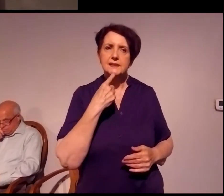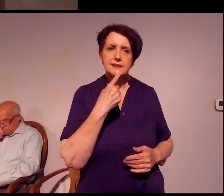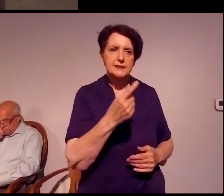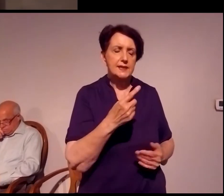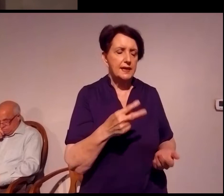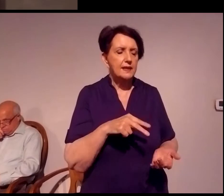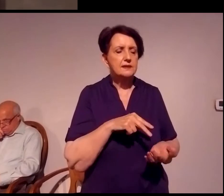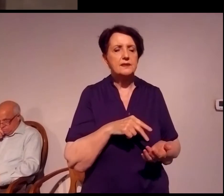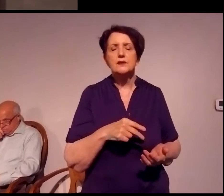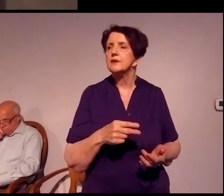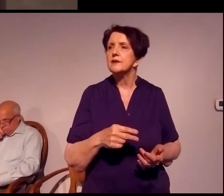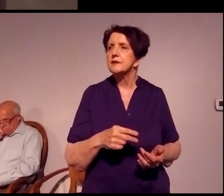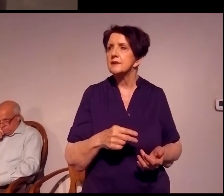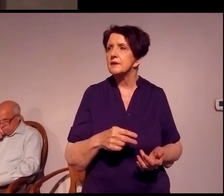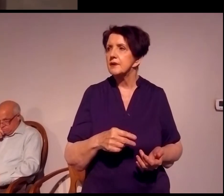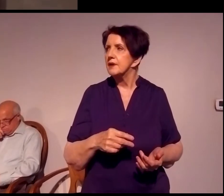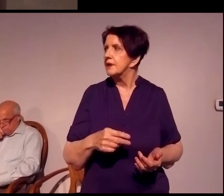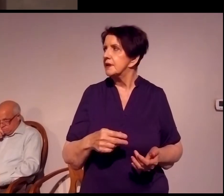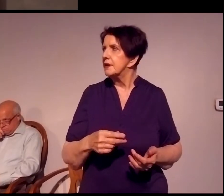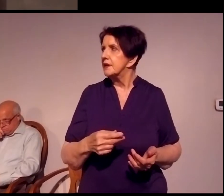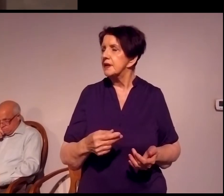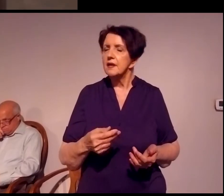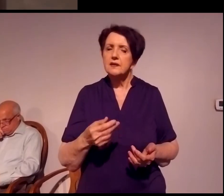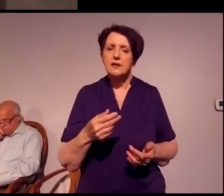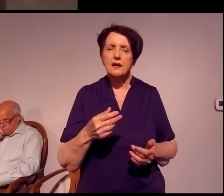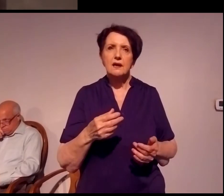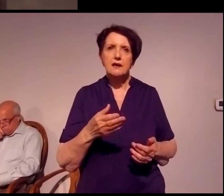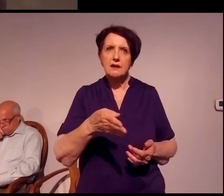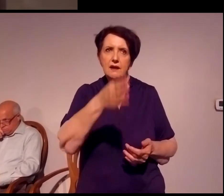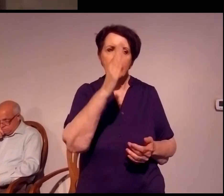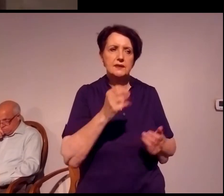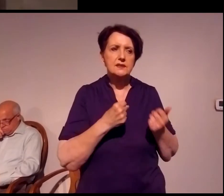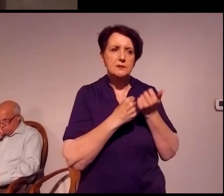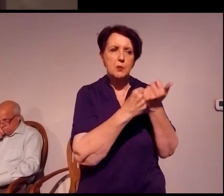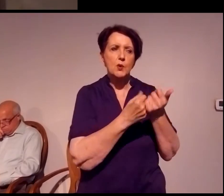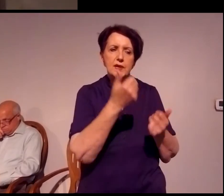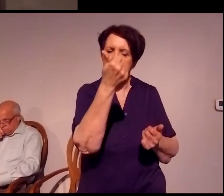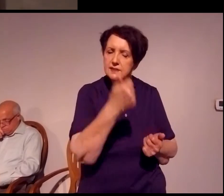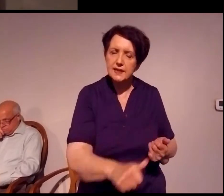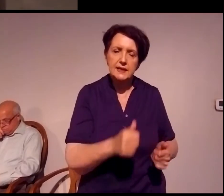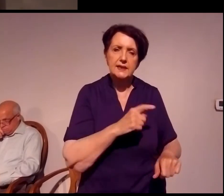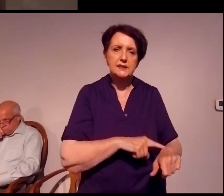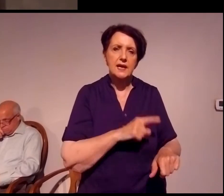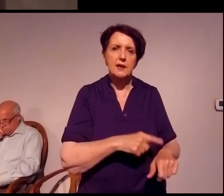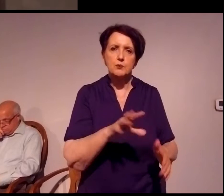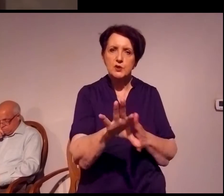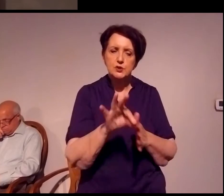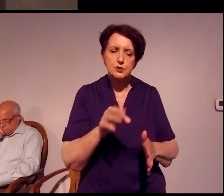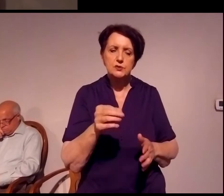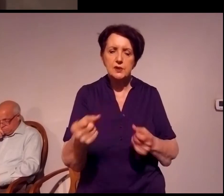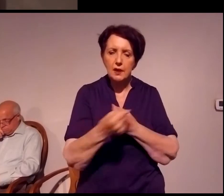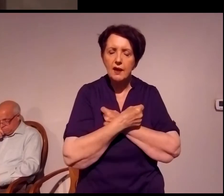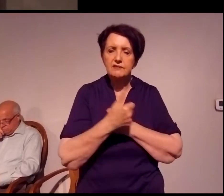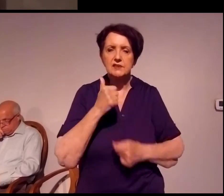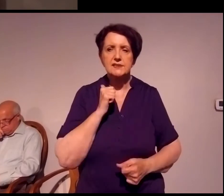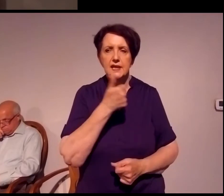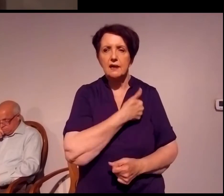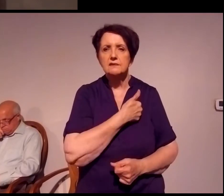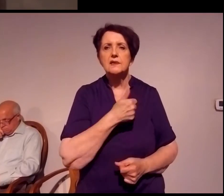in any moment, in agreement, anytime we choose to love ourselves, anytime we choose to honor ourselves,